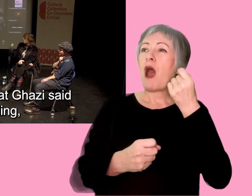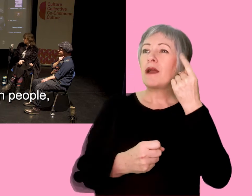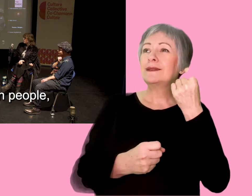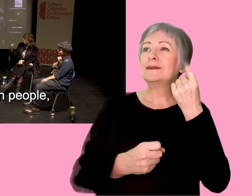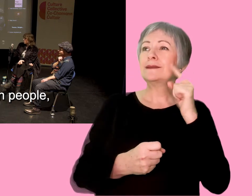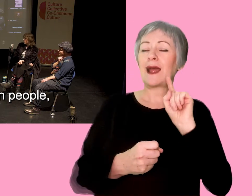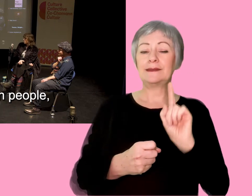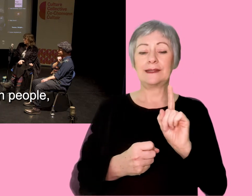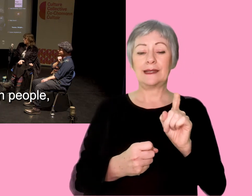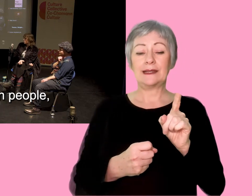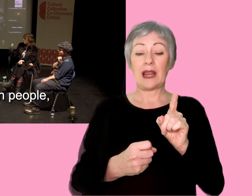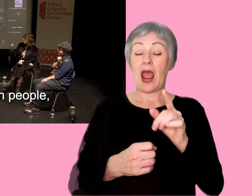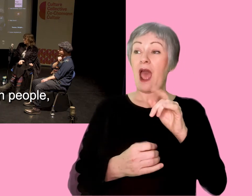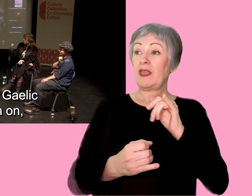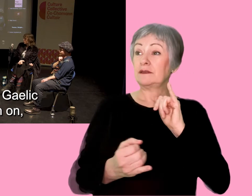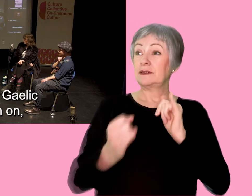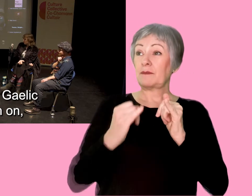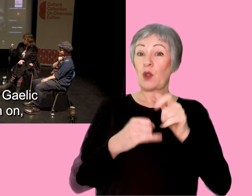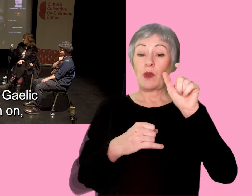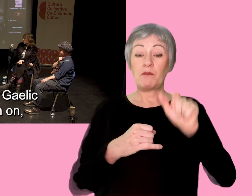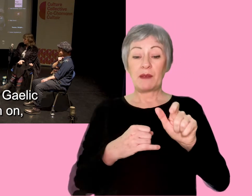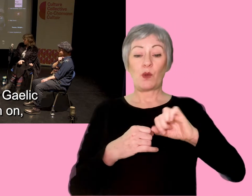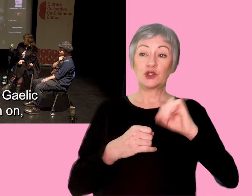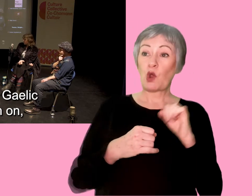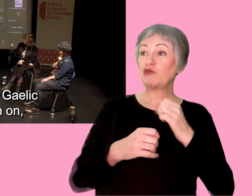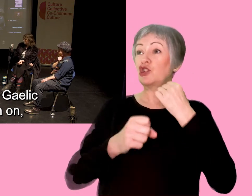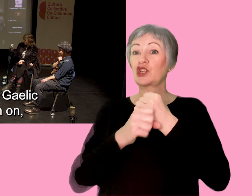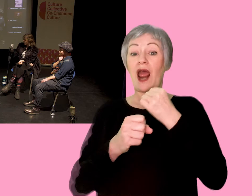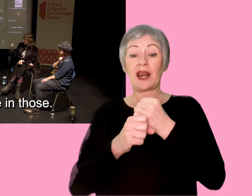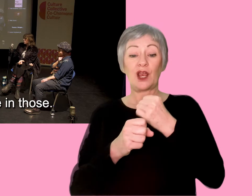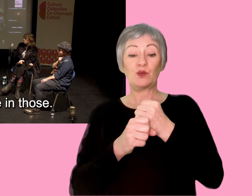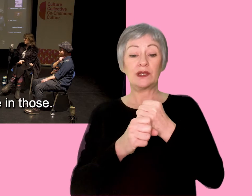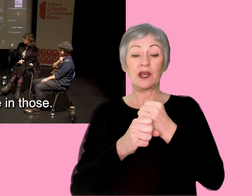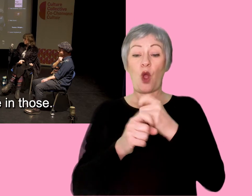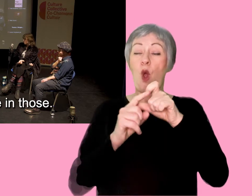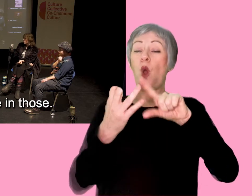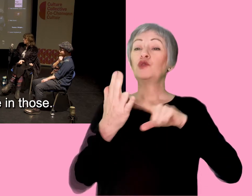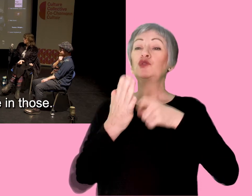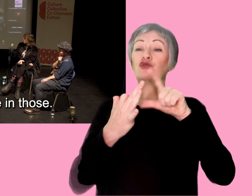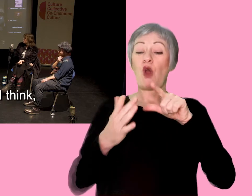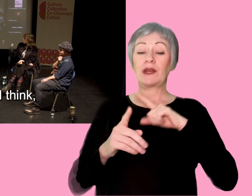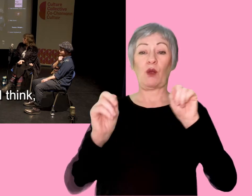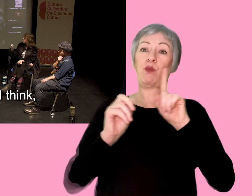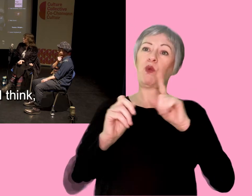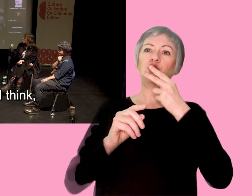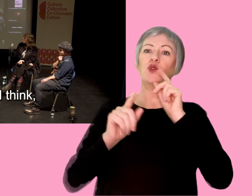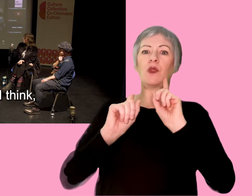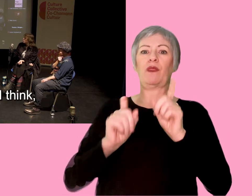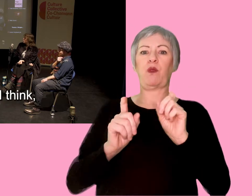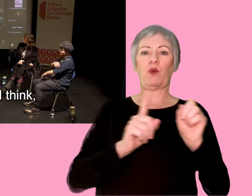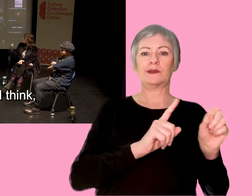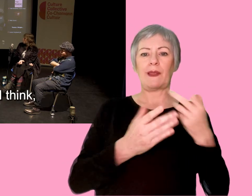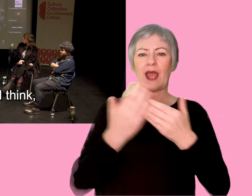understanding, I think sometimes when people, for example, whether it's Scots or Gaelic that they put down on, or Doric, what's the use of those, there's a